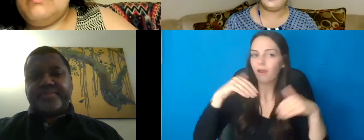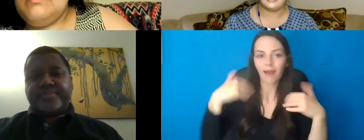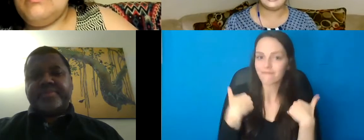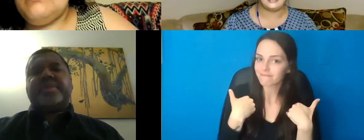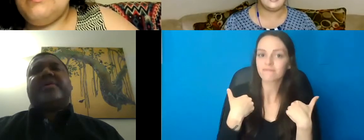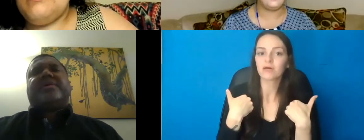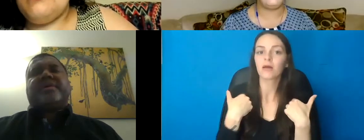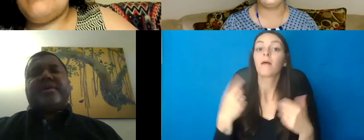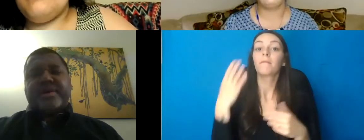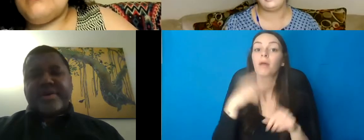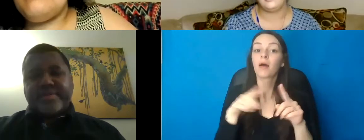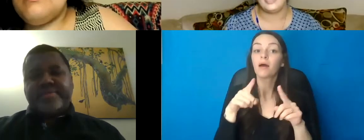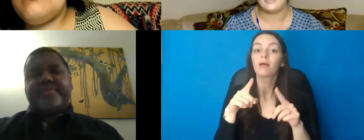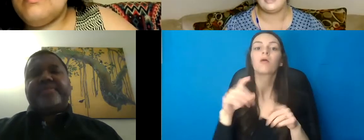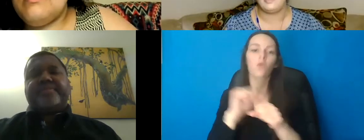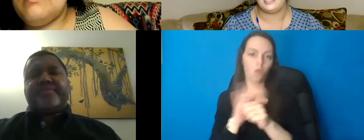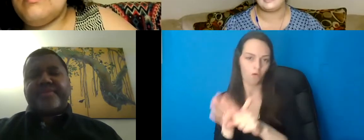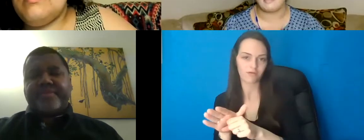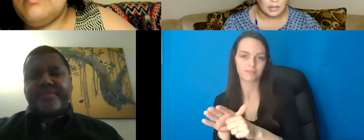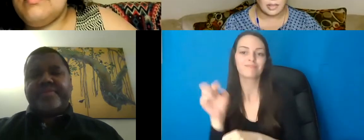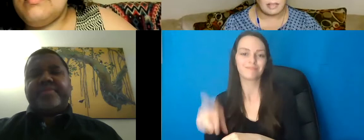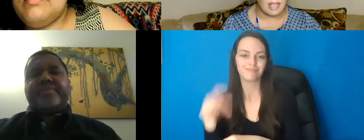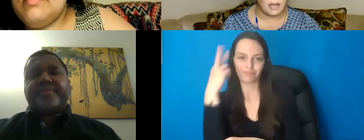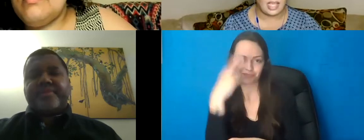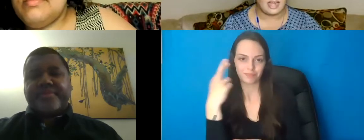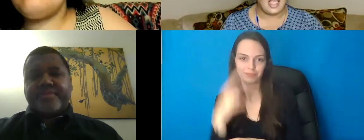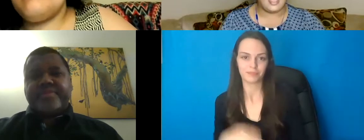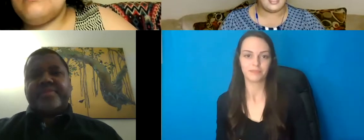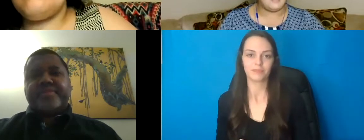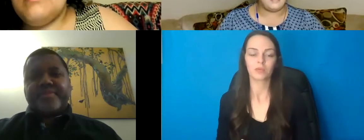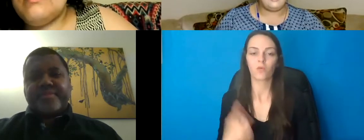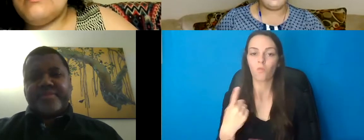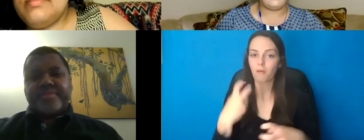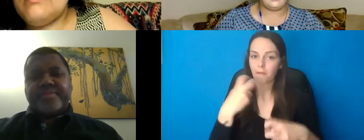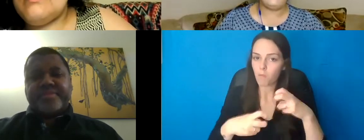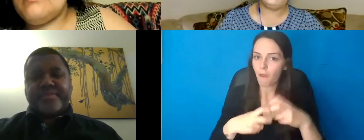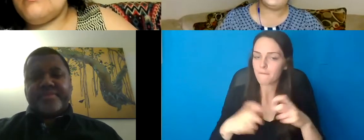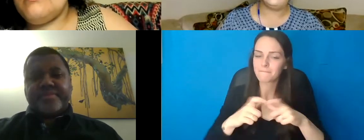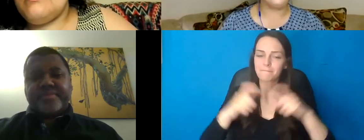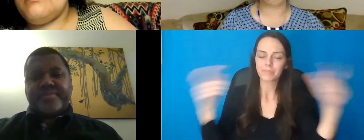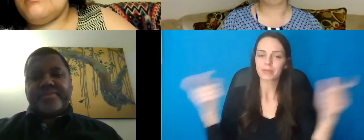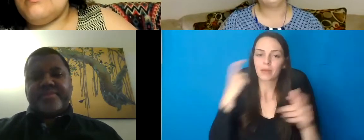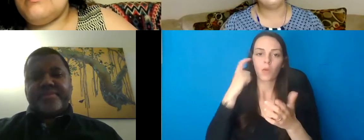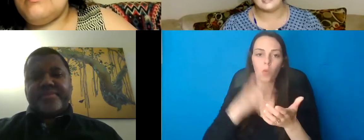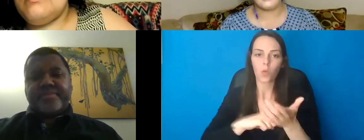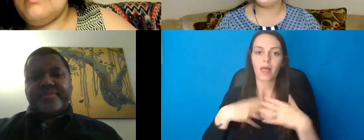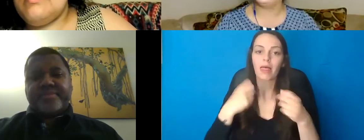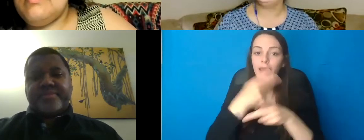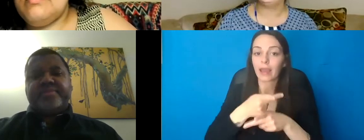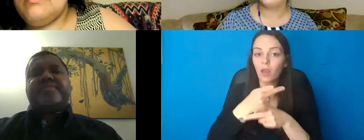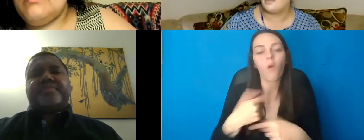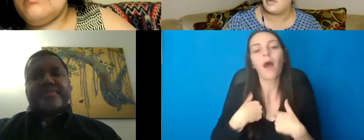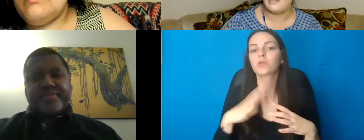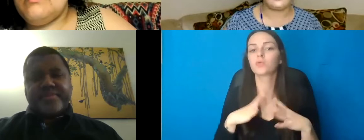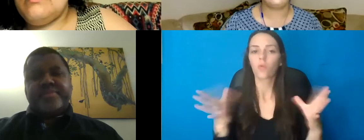COVID. The fear of unknown is one of the biggest problems within the healthcare. Their excuses, well, I don't want to mess up, or I don't want to use the